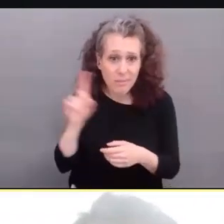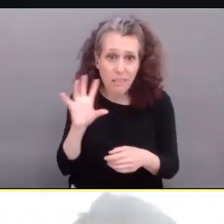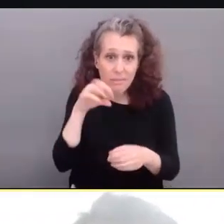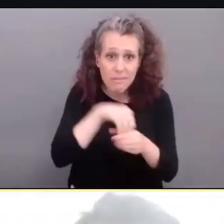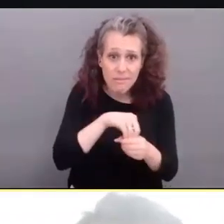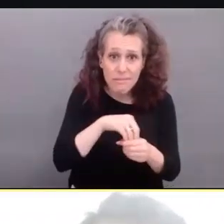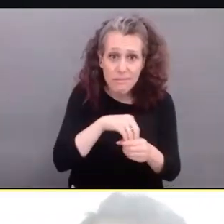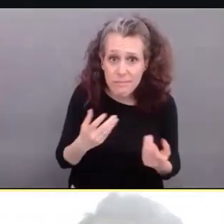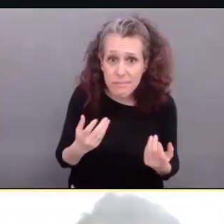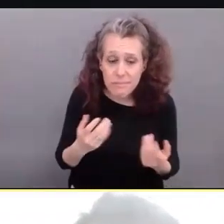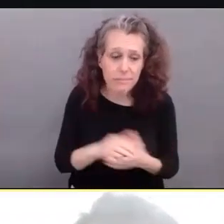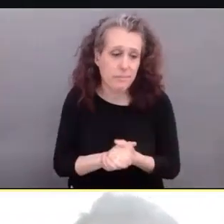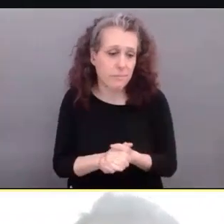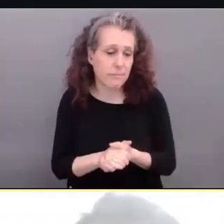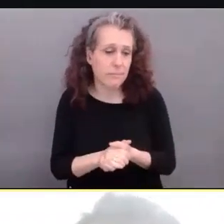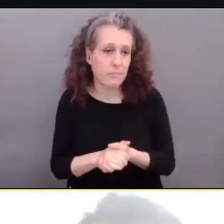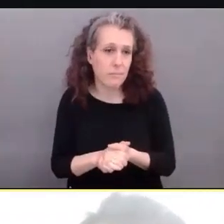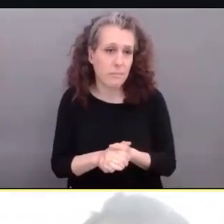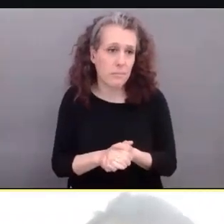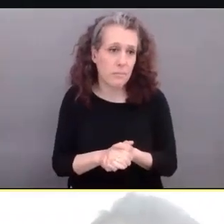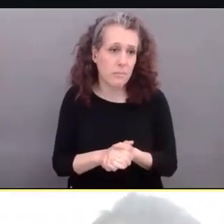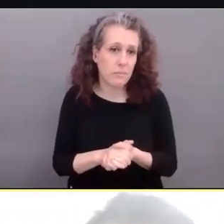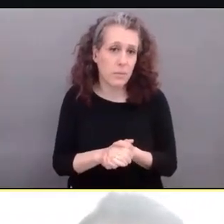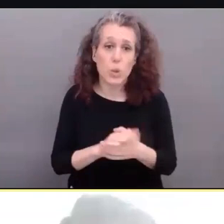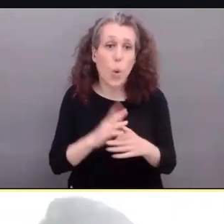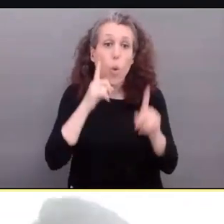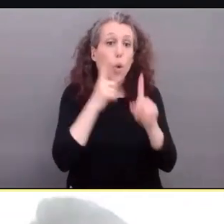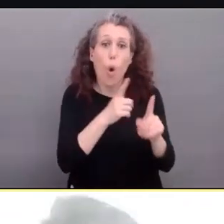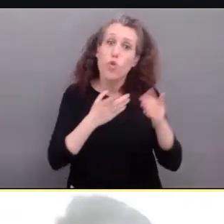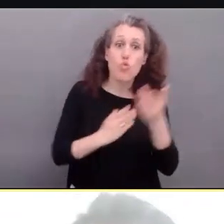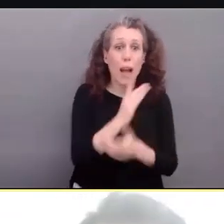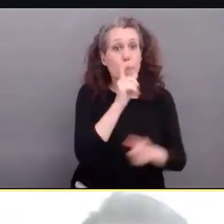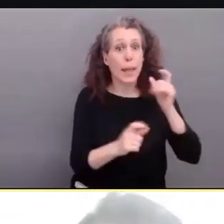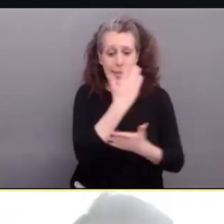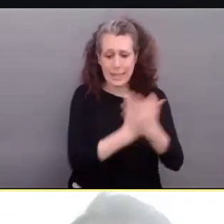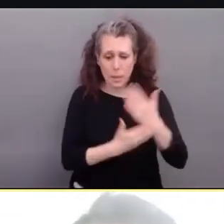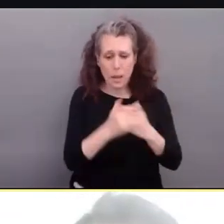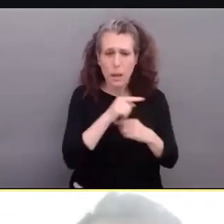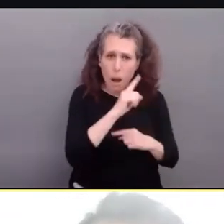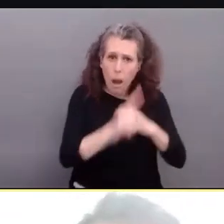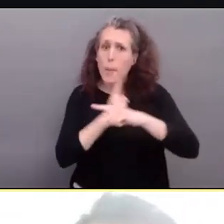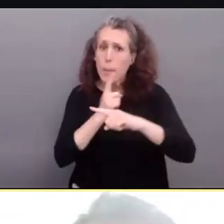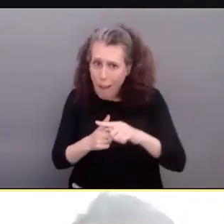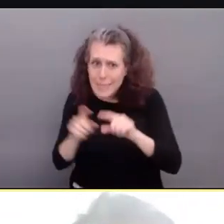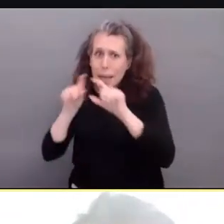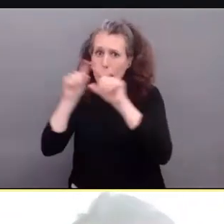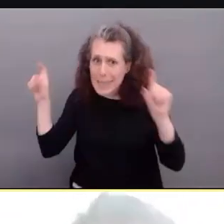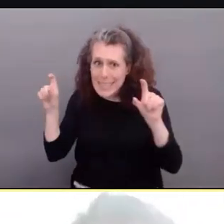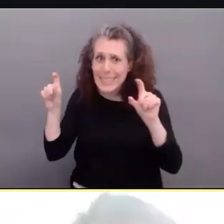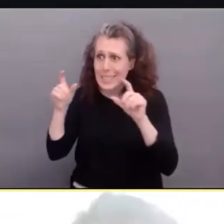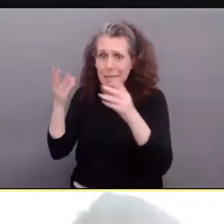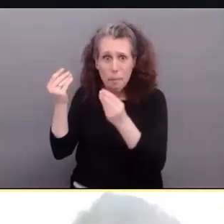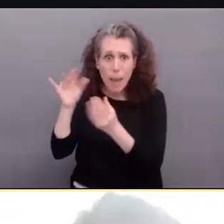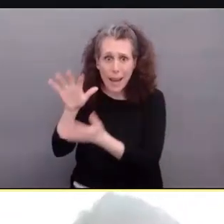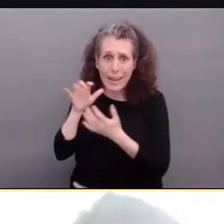its potential. So it's not only about the rights of persons, but also on the side of the industry and business. This is a big